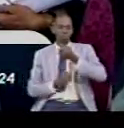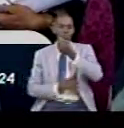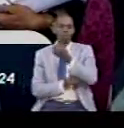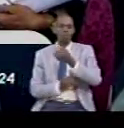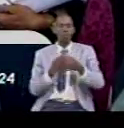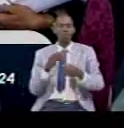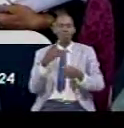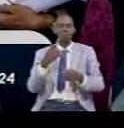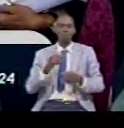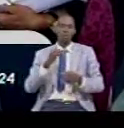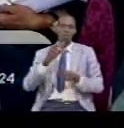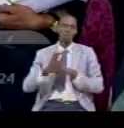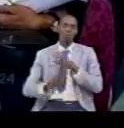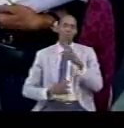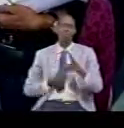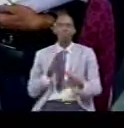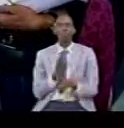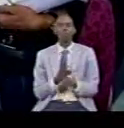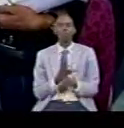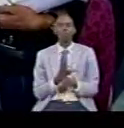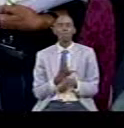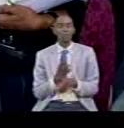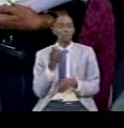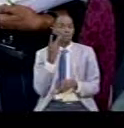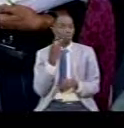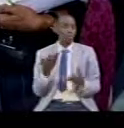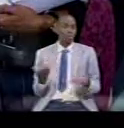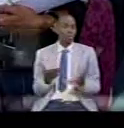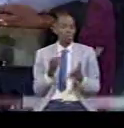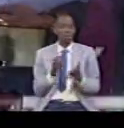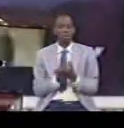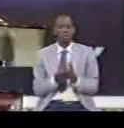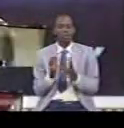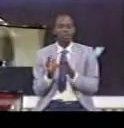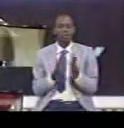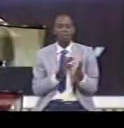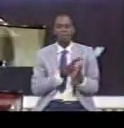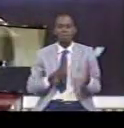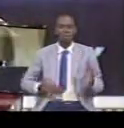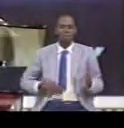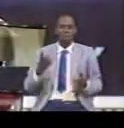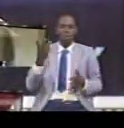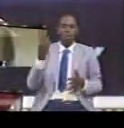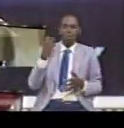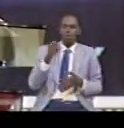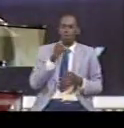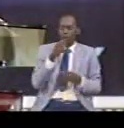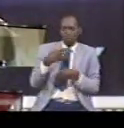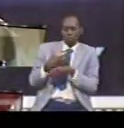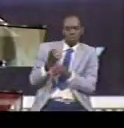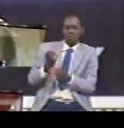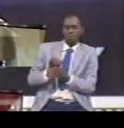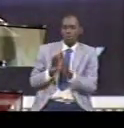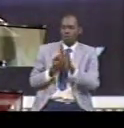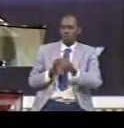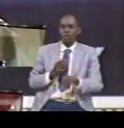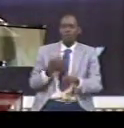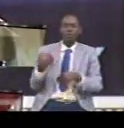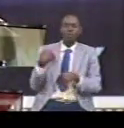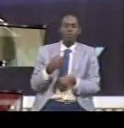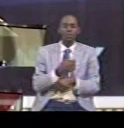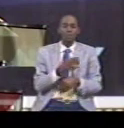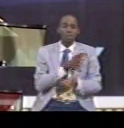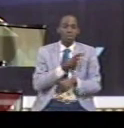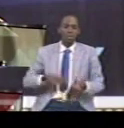foundation of the world." And so you know that Jesus Christ was not created. He's been there from all